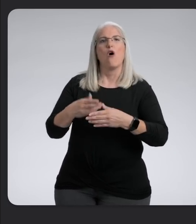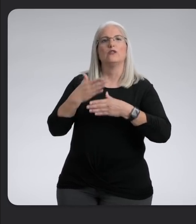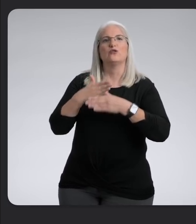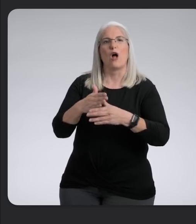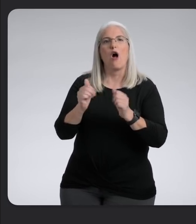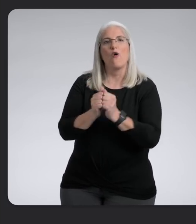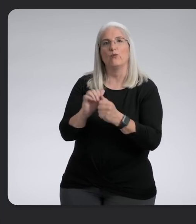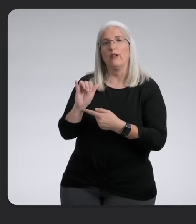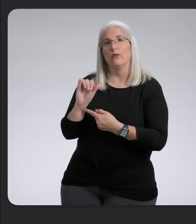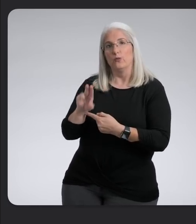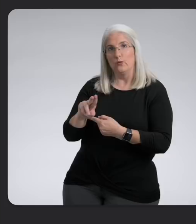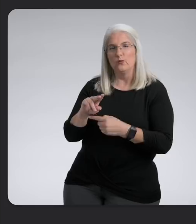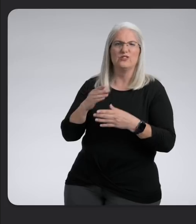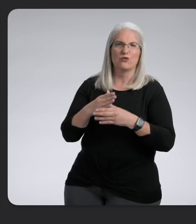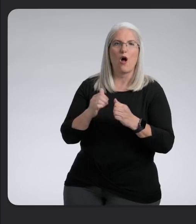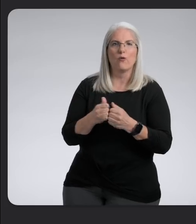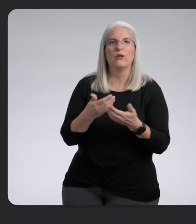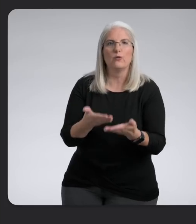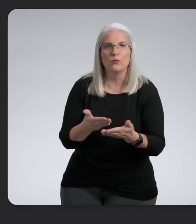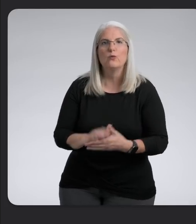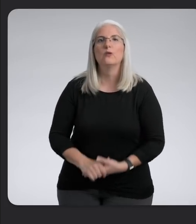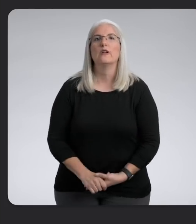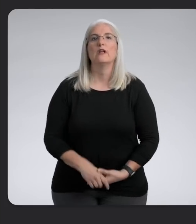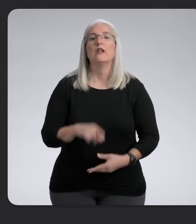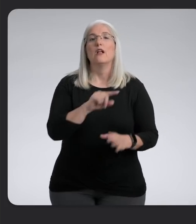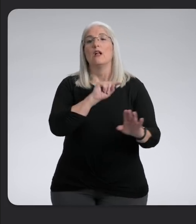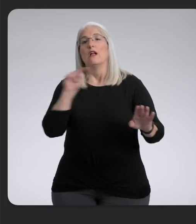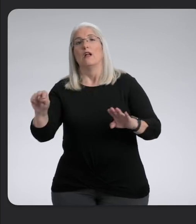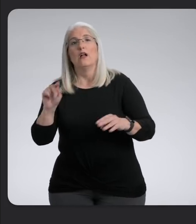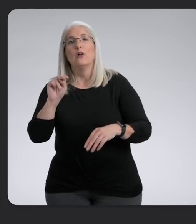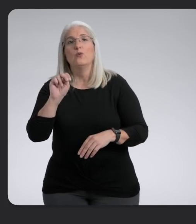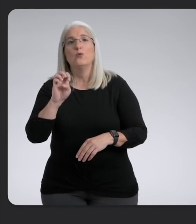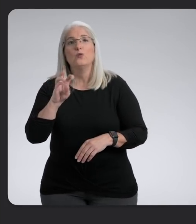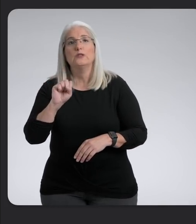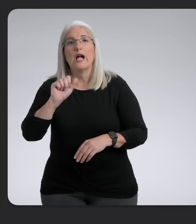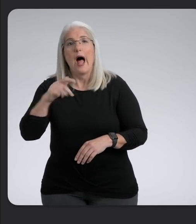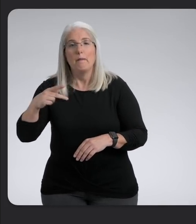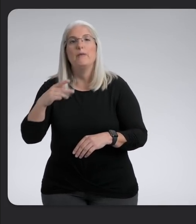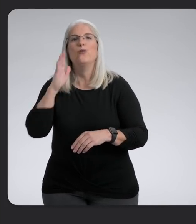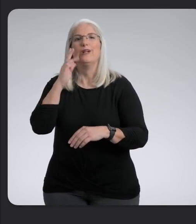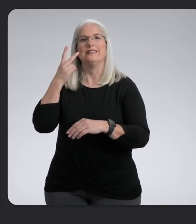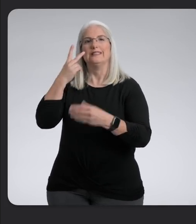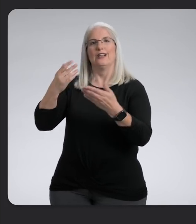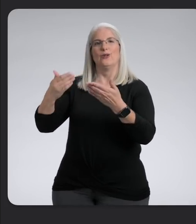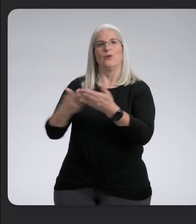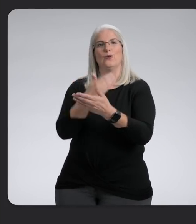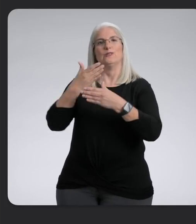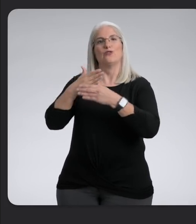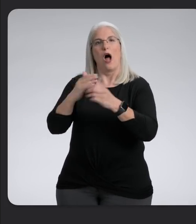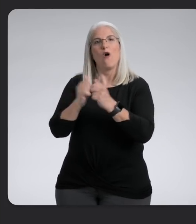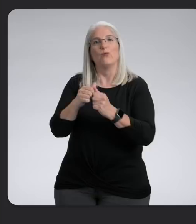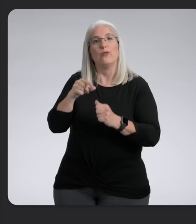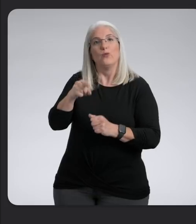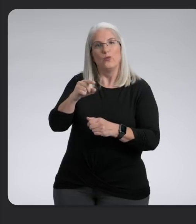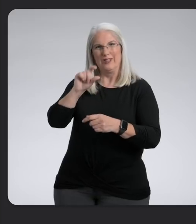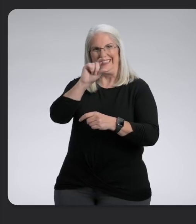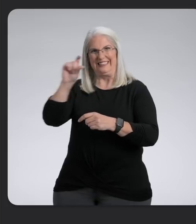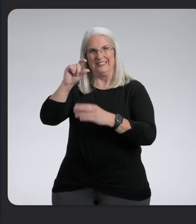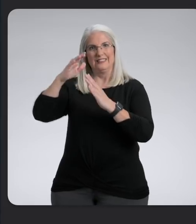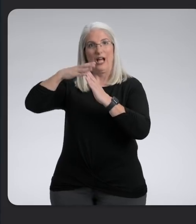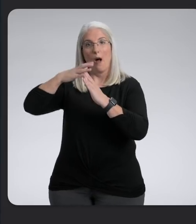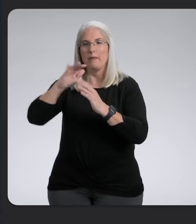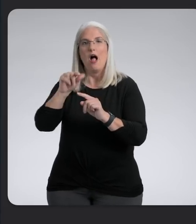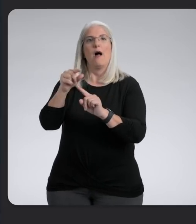So now, if I head over to the News app, there's a new Shared With You section that conveniently surfaces that pizza article and a few from my other